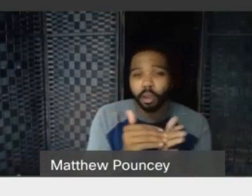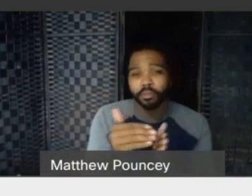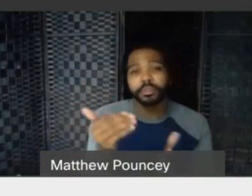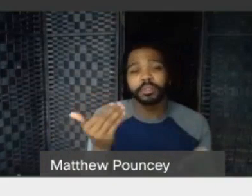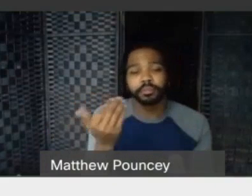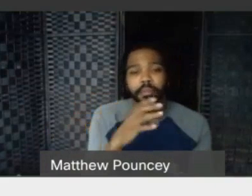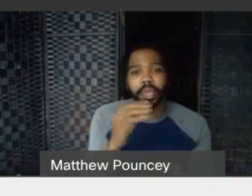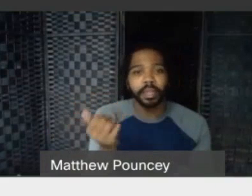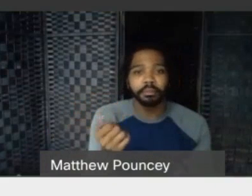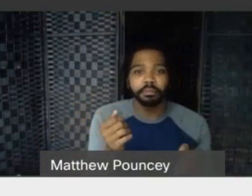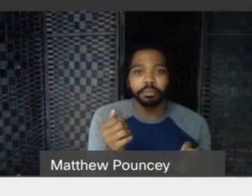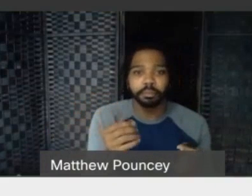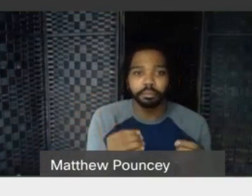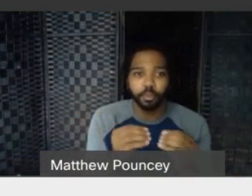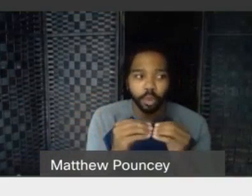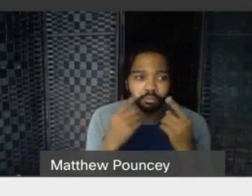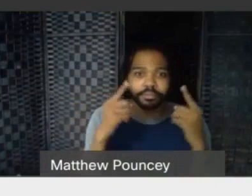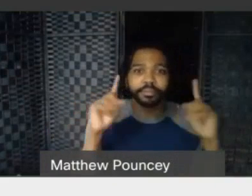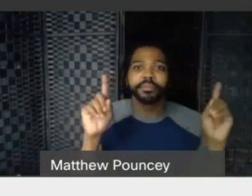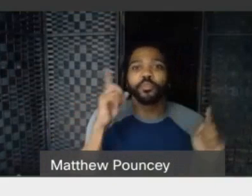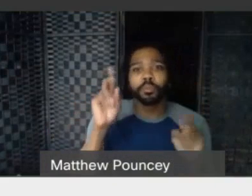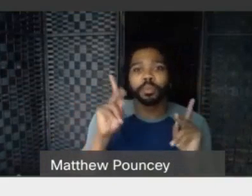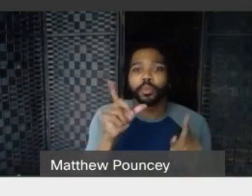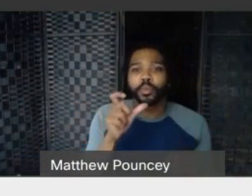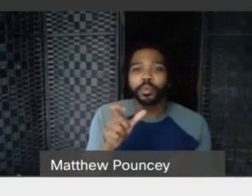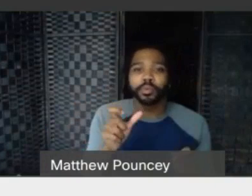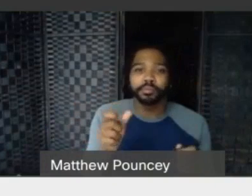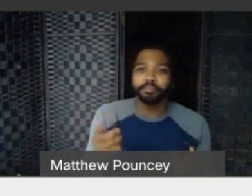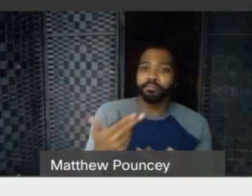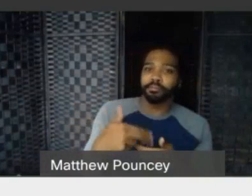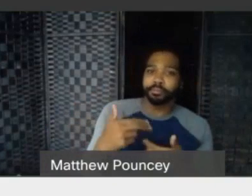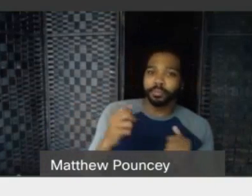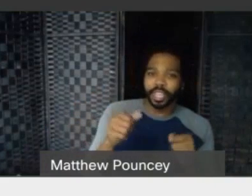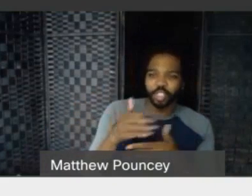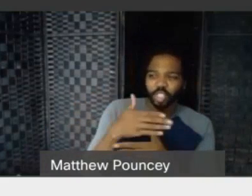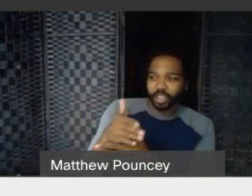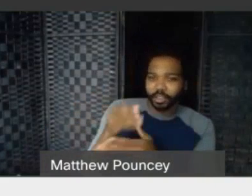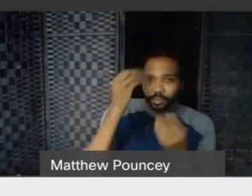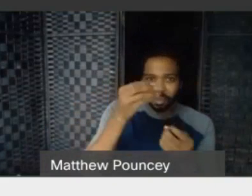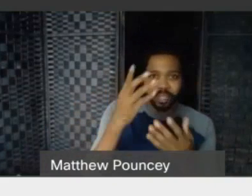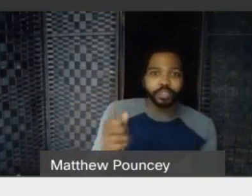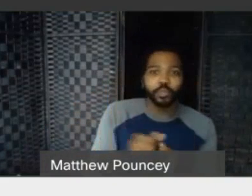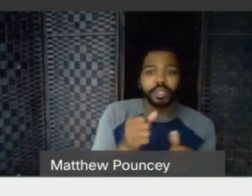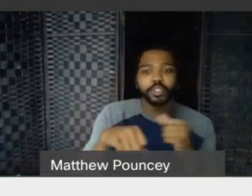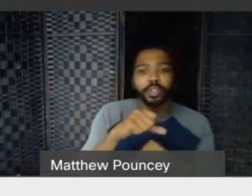and planfully of people being able to share information with each other.